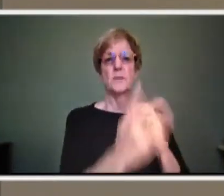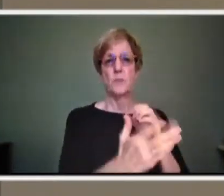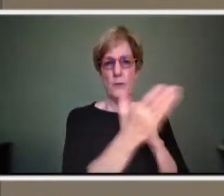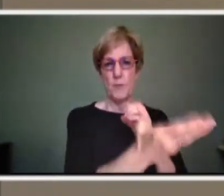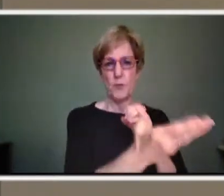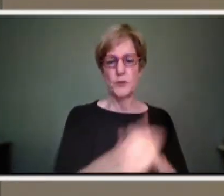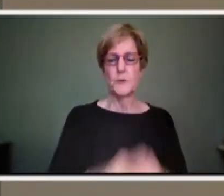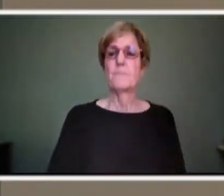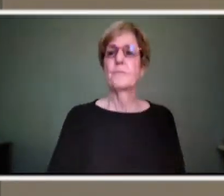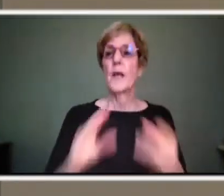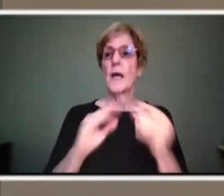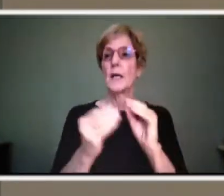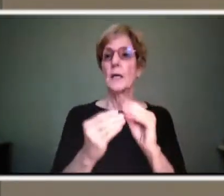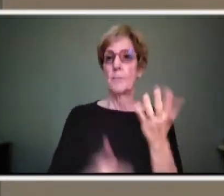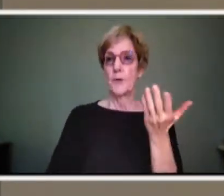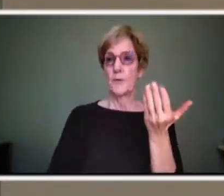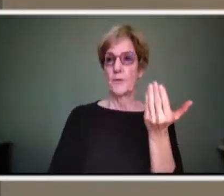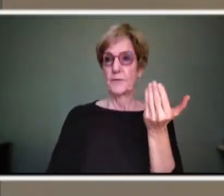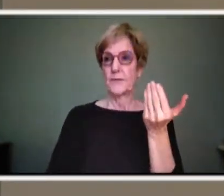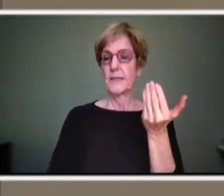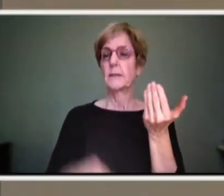Item number 15, petition number